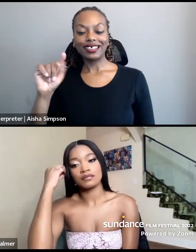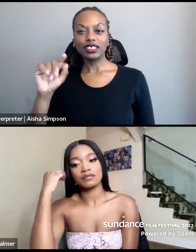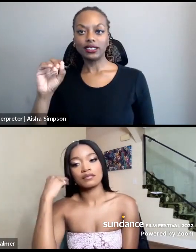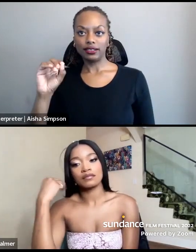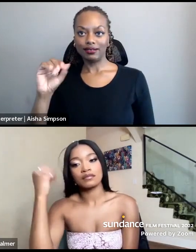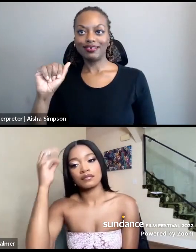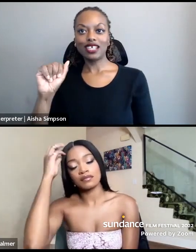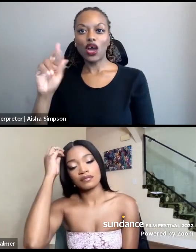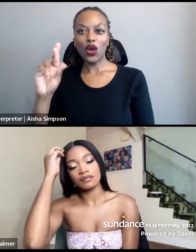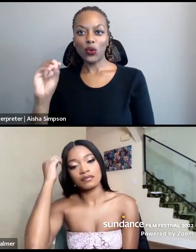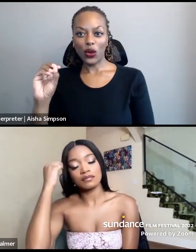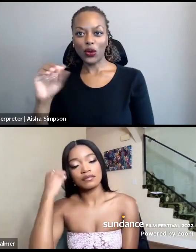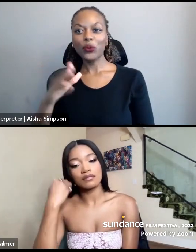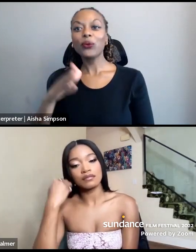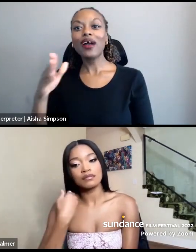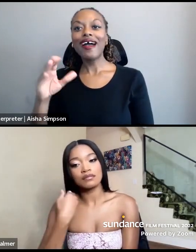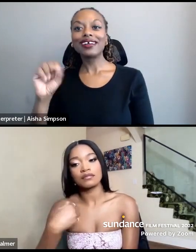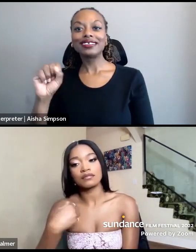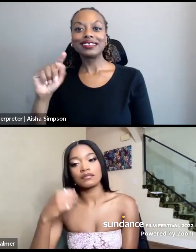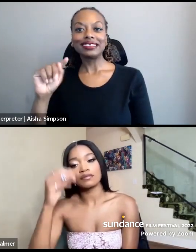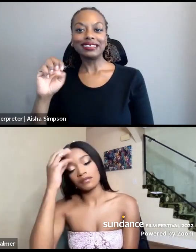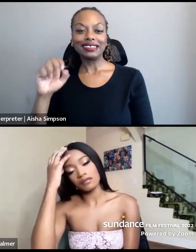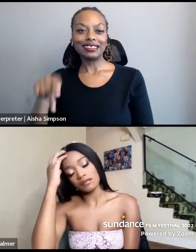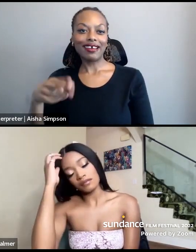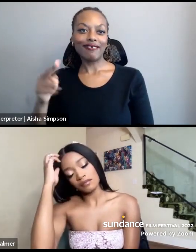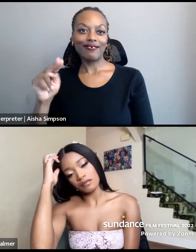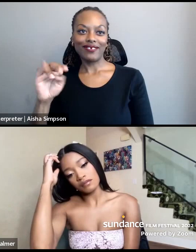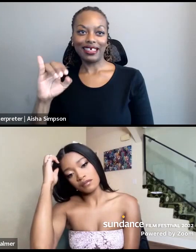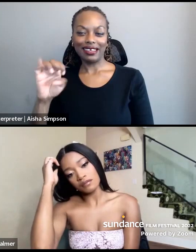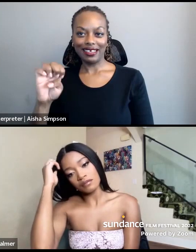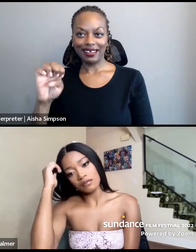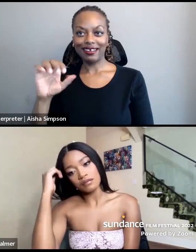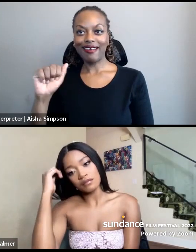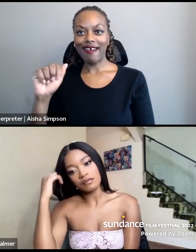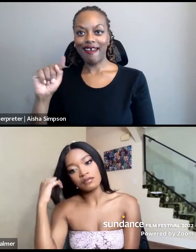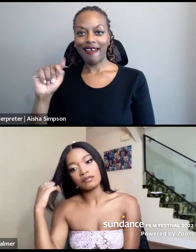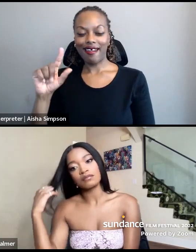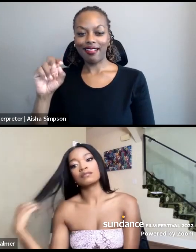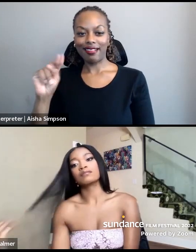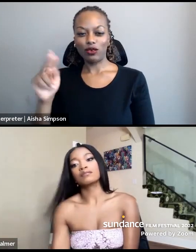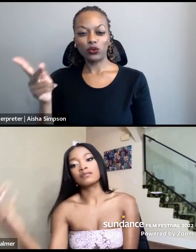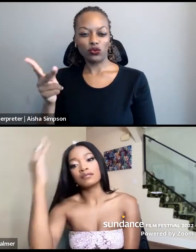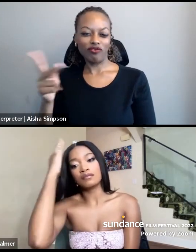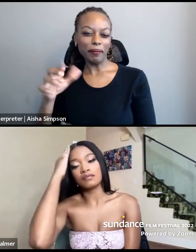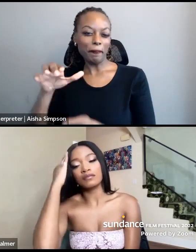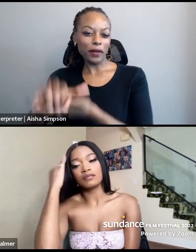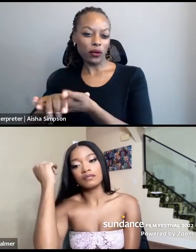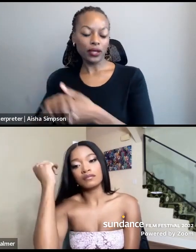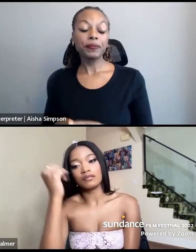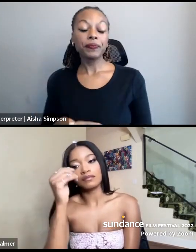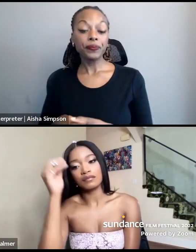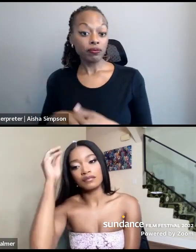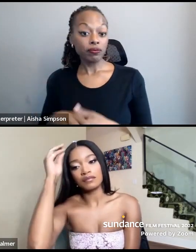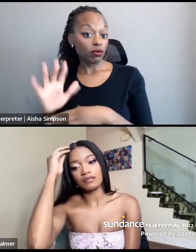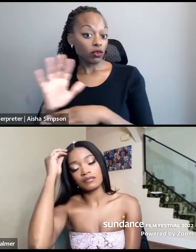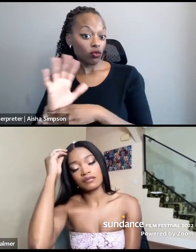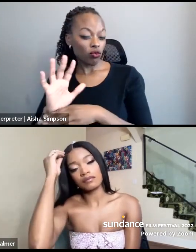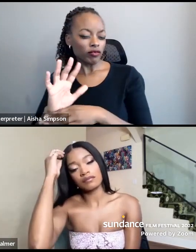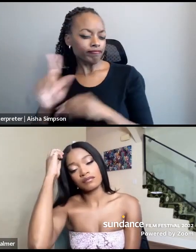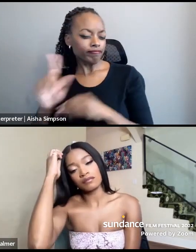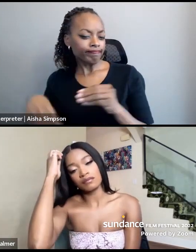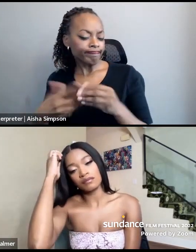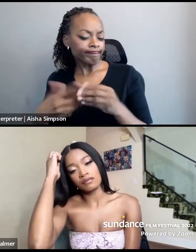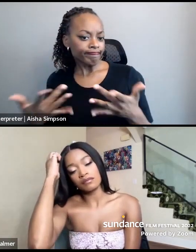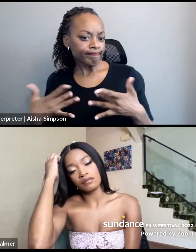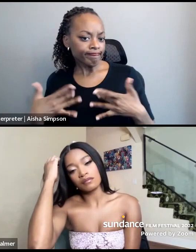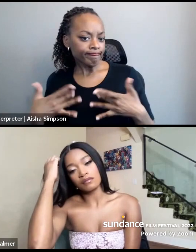who are married, and they are it's like a comedy. It's